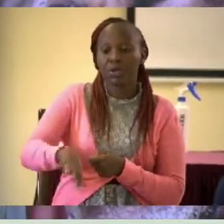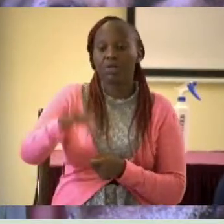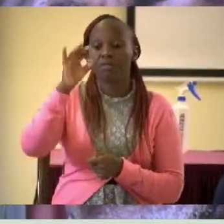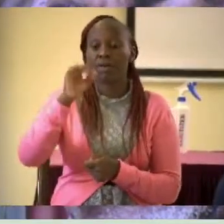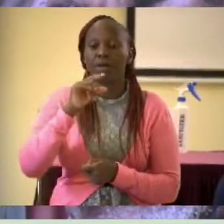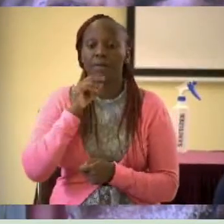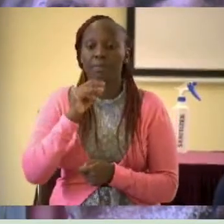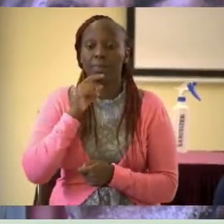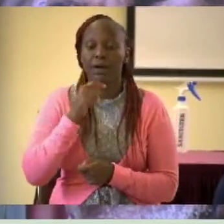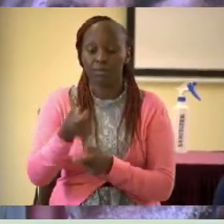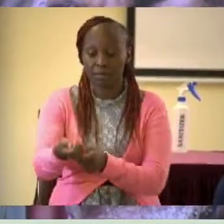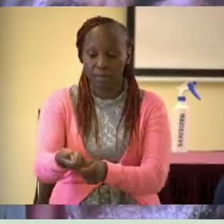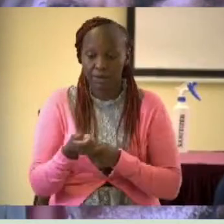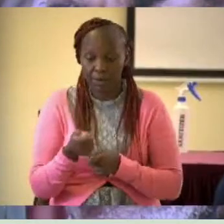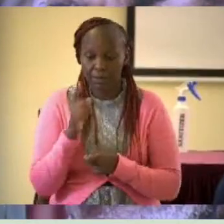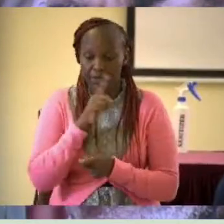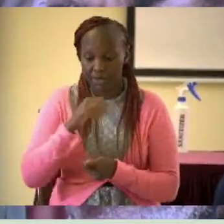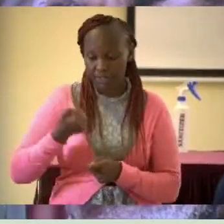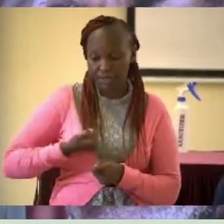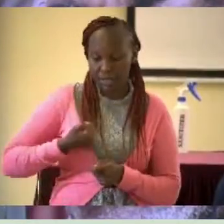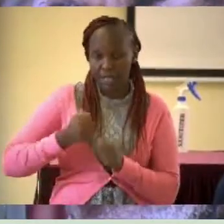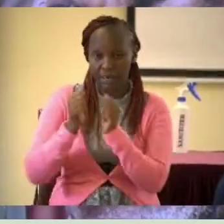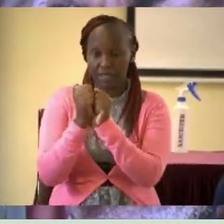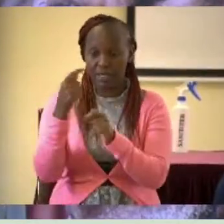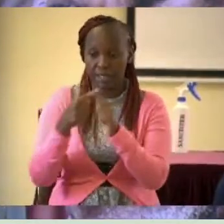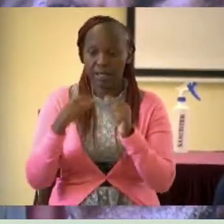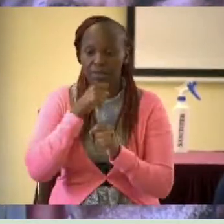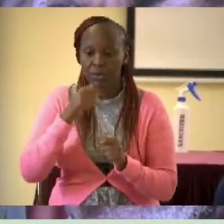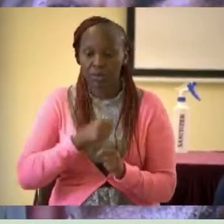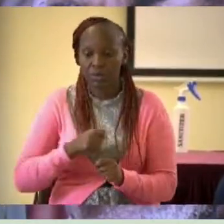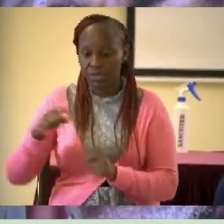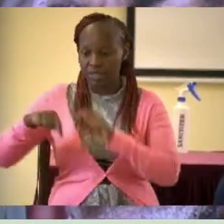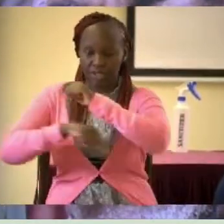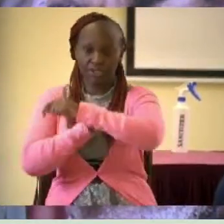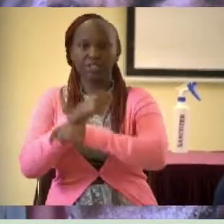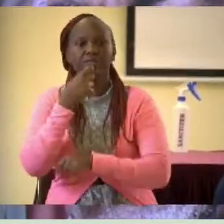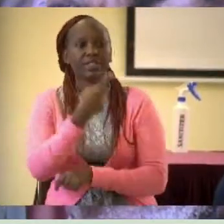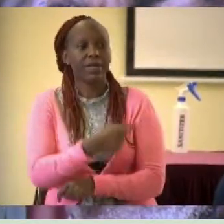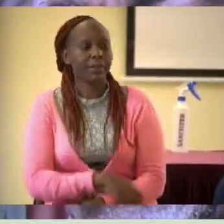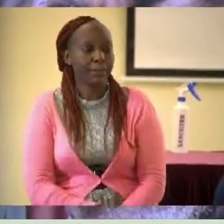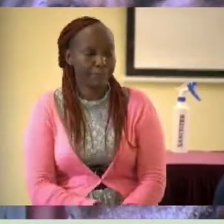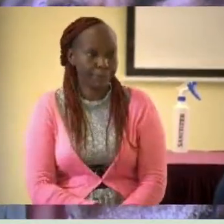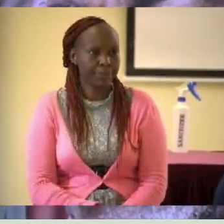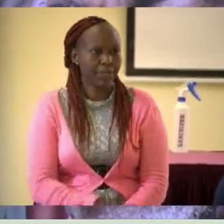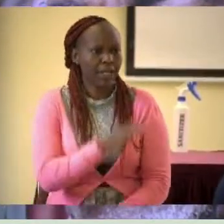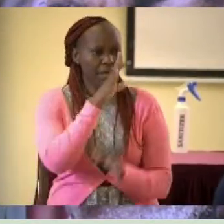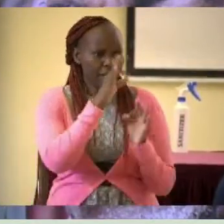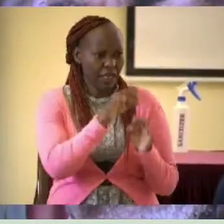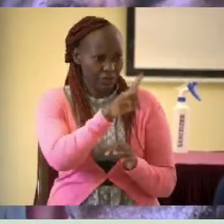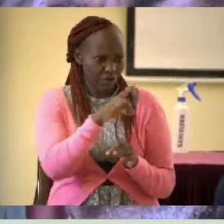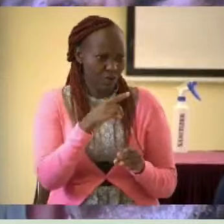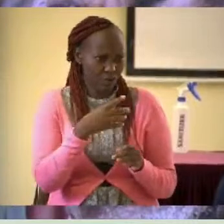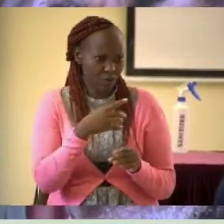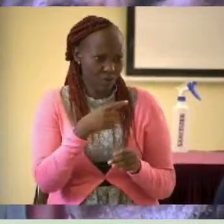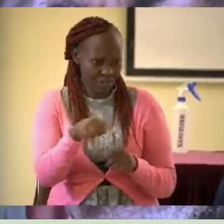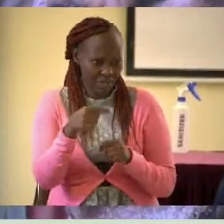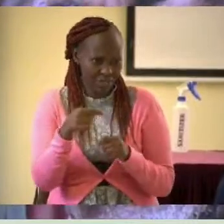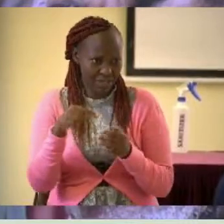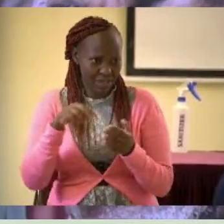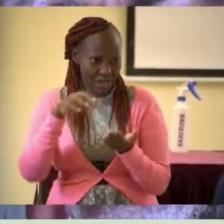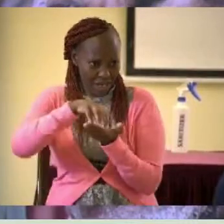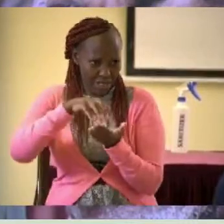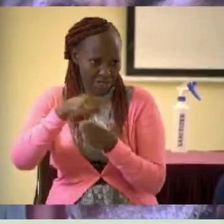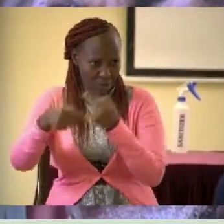young child of 10 years, and they'll be told, if you don't want this matter to go further, call